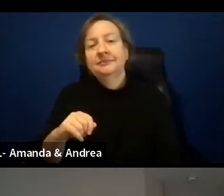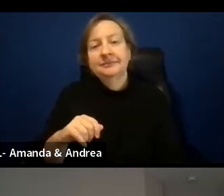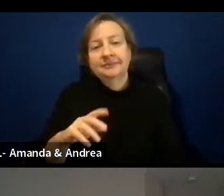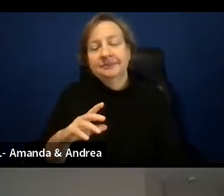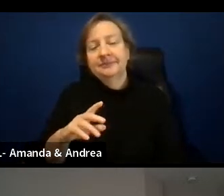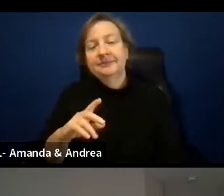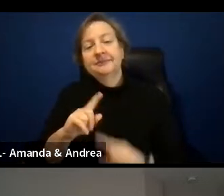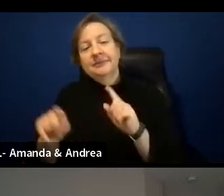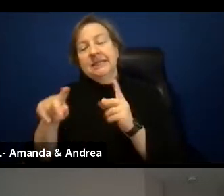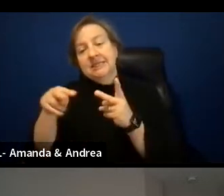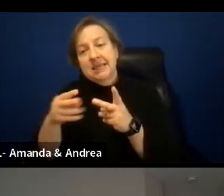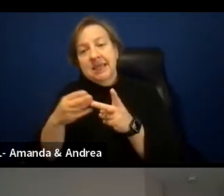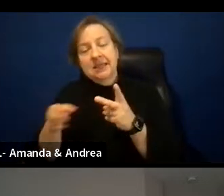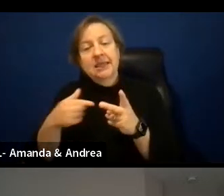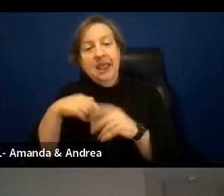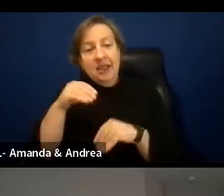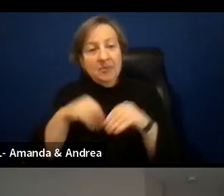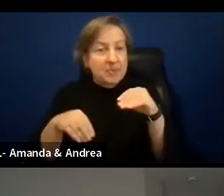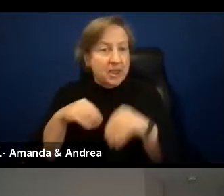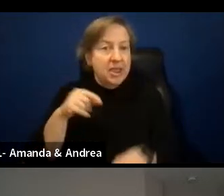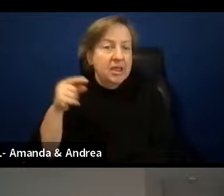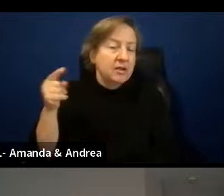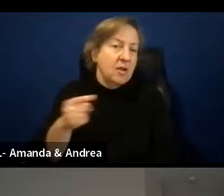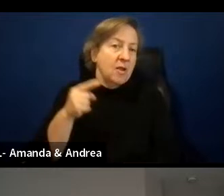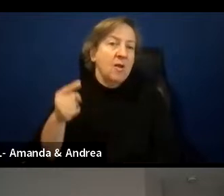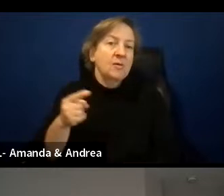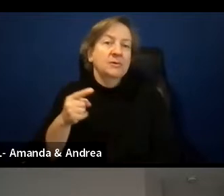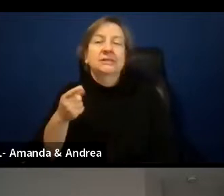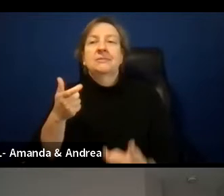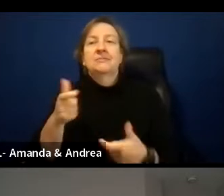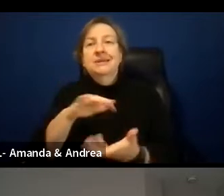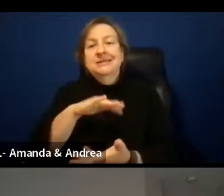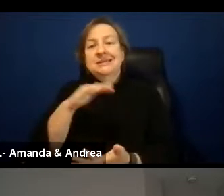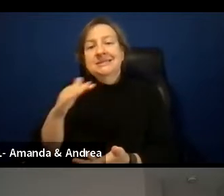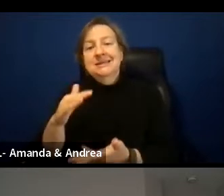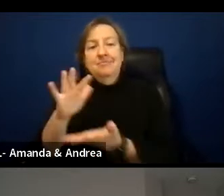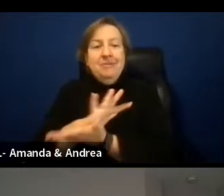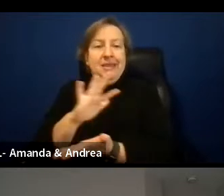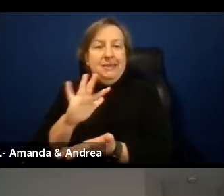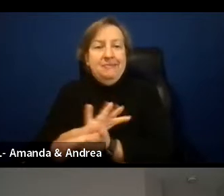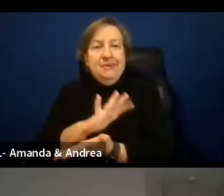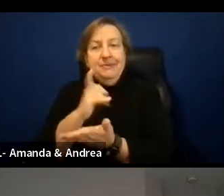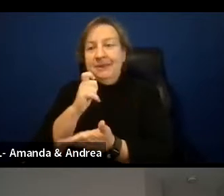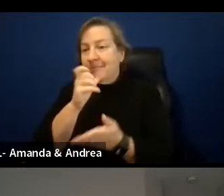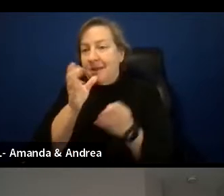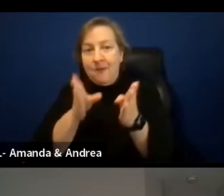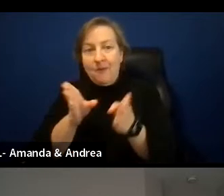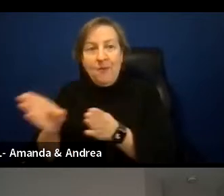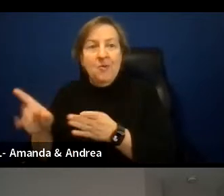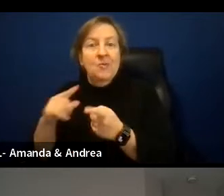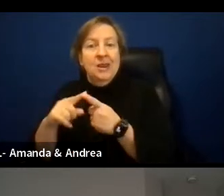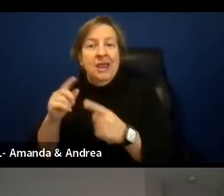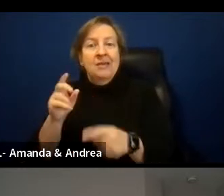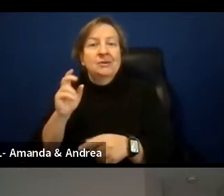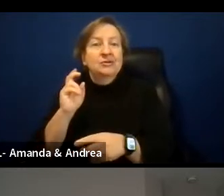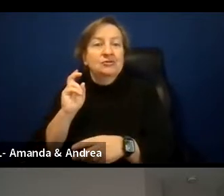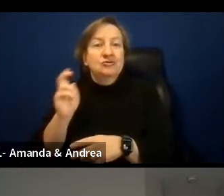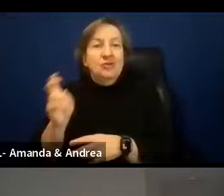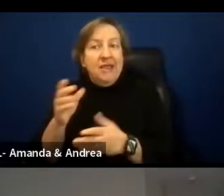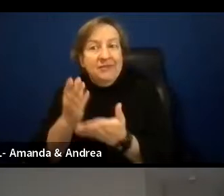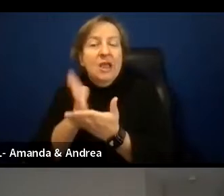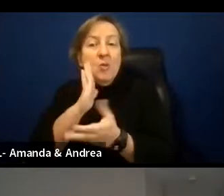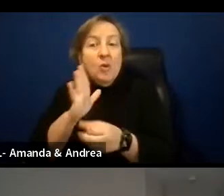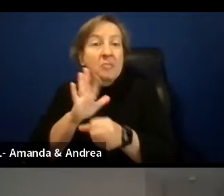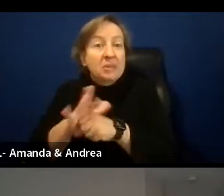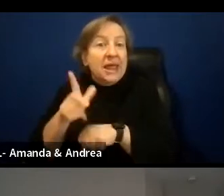you know, the second thing I pack is always a big pile of papers because I'm so disorganized. I think when I'm traveling, there'll be some quiet time